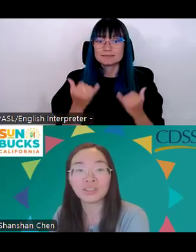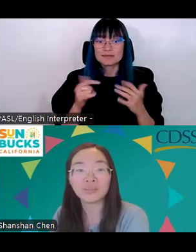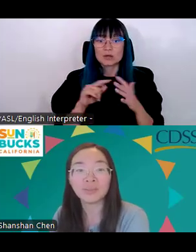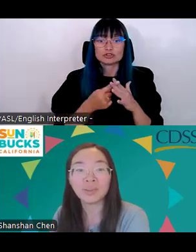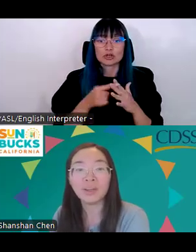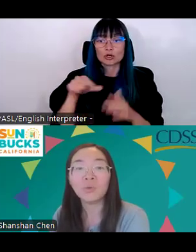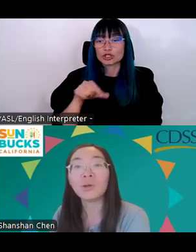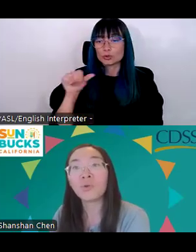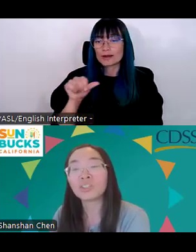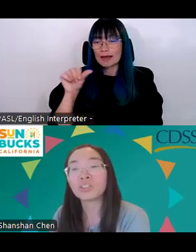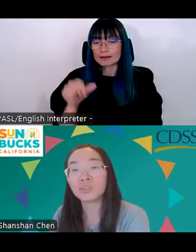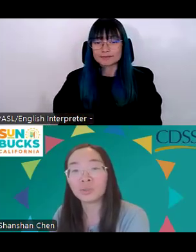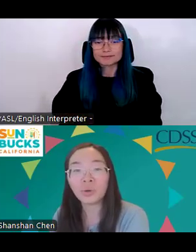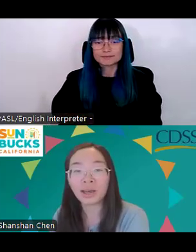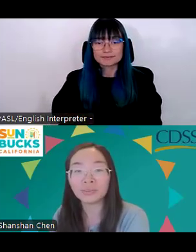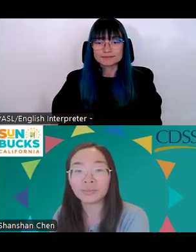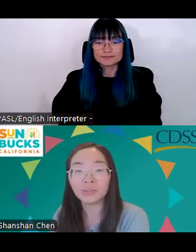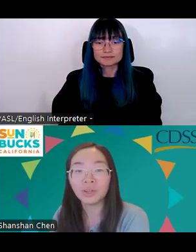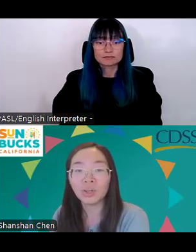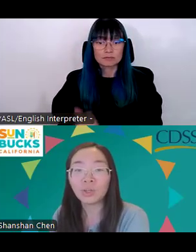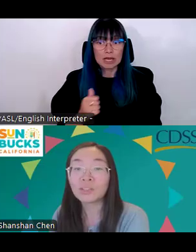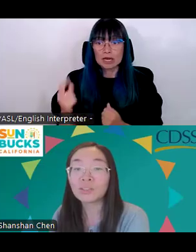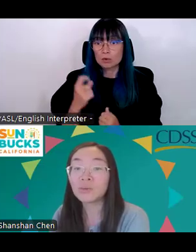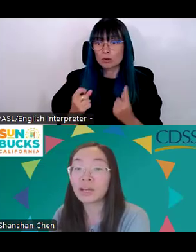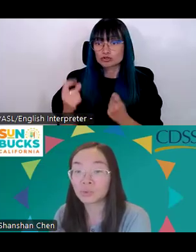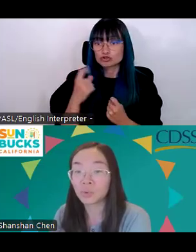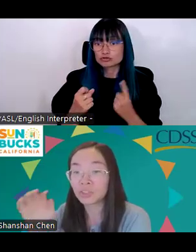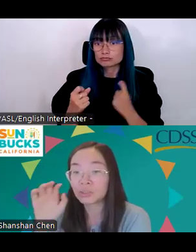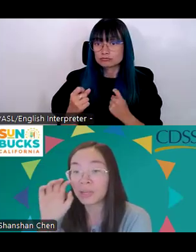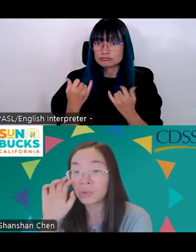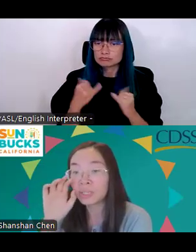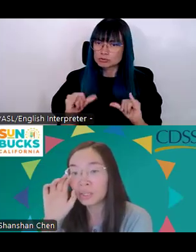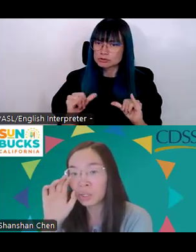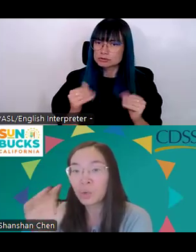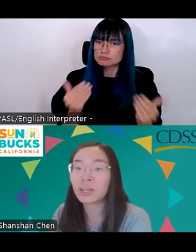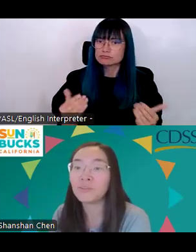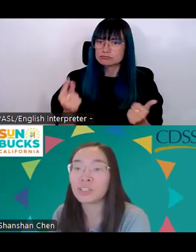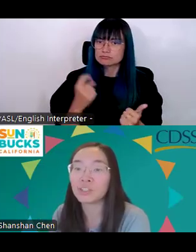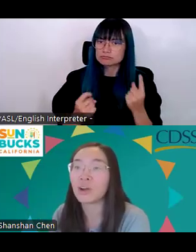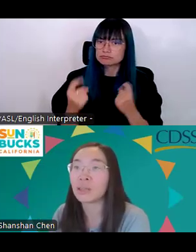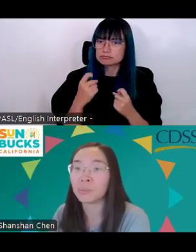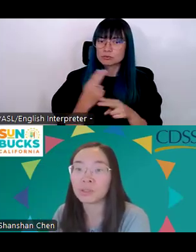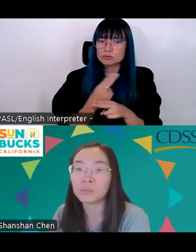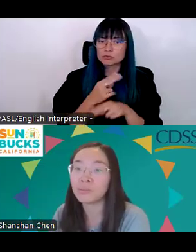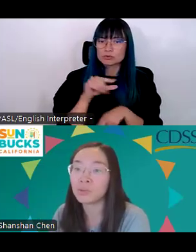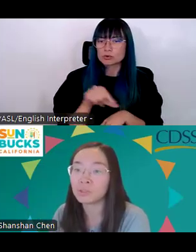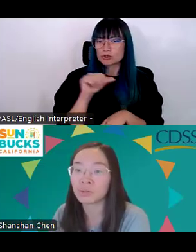Q&A session. What questions do you have? You can still ask questions by using the Q&A